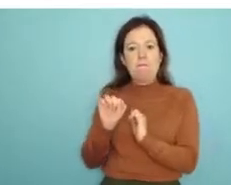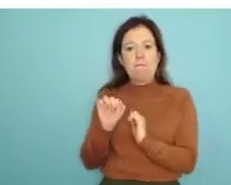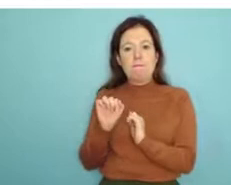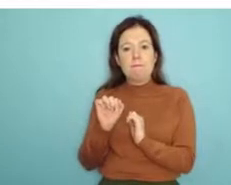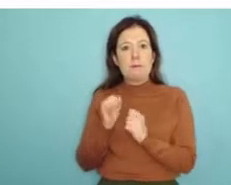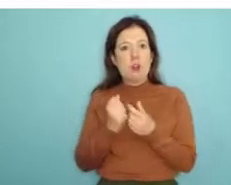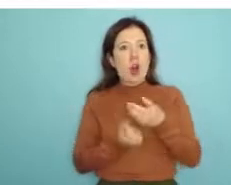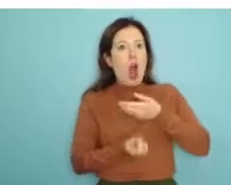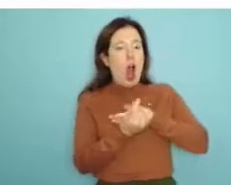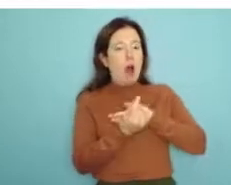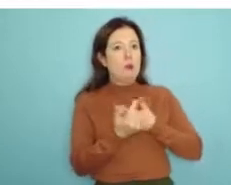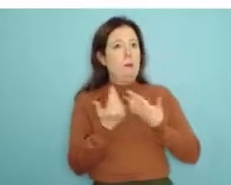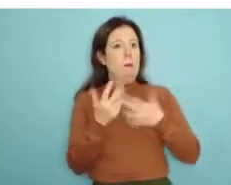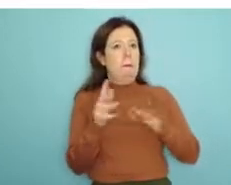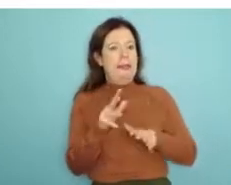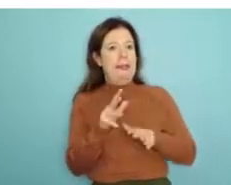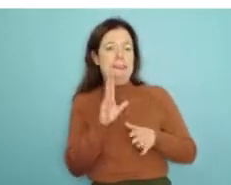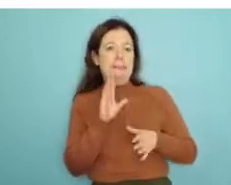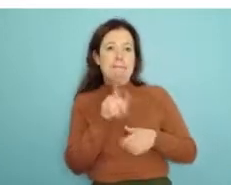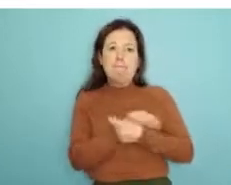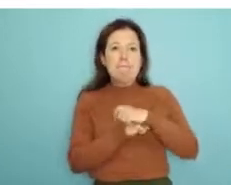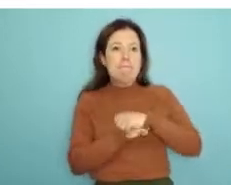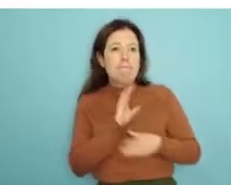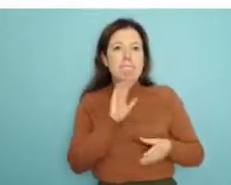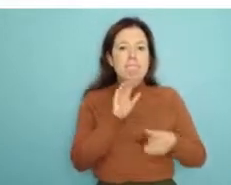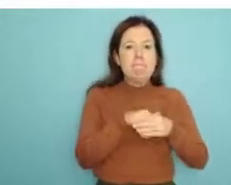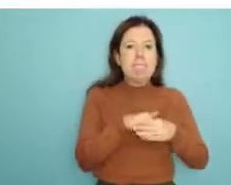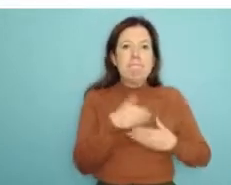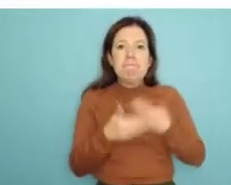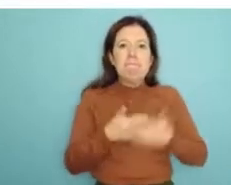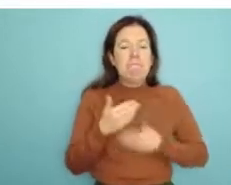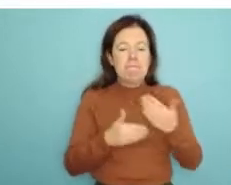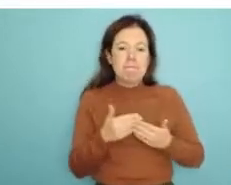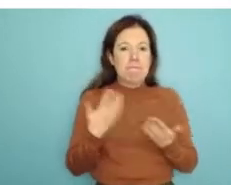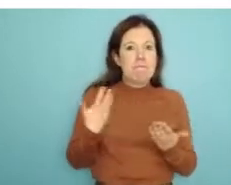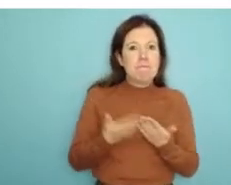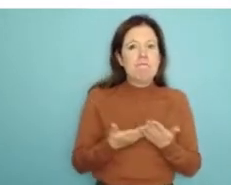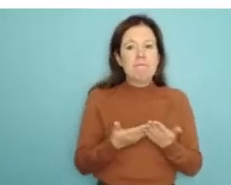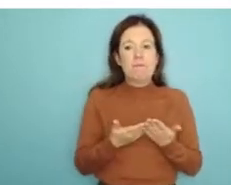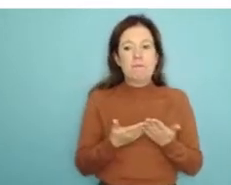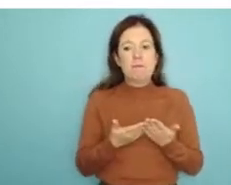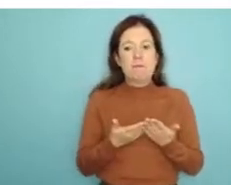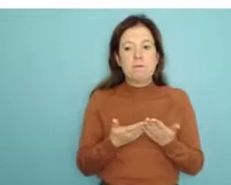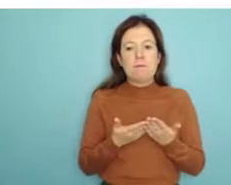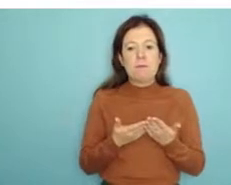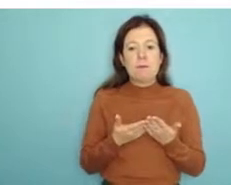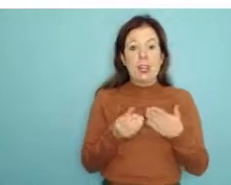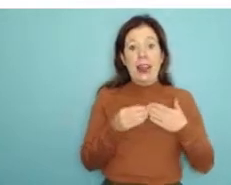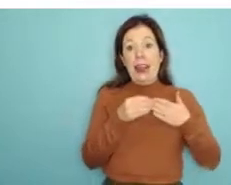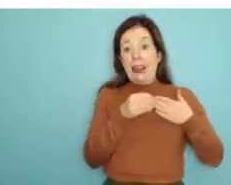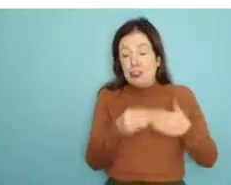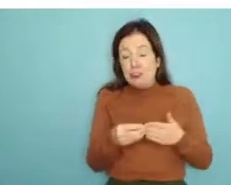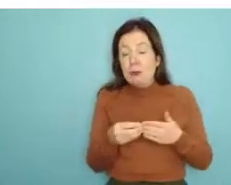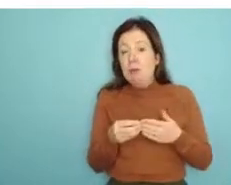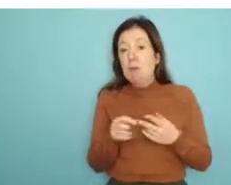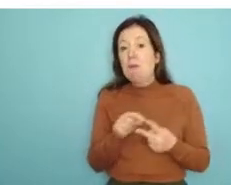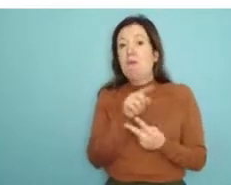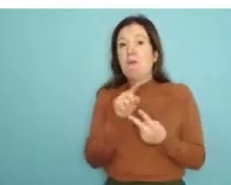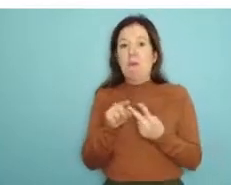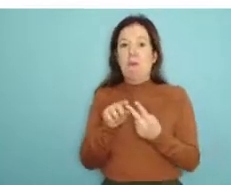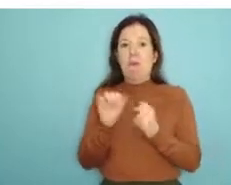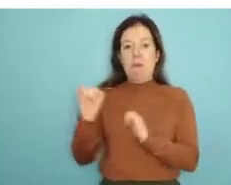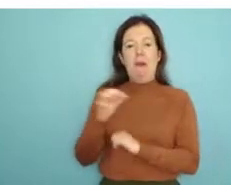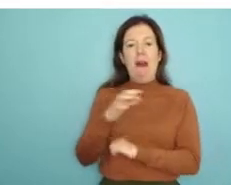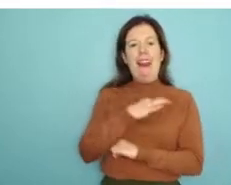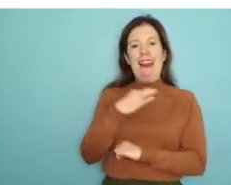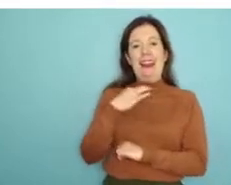into at his aspiring career to date, both in terms of leadership and also in terms of his clinical